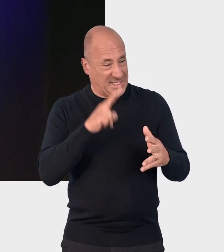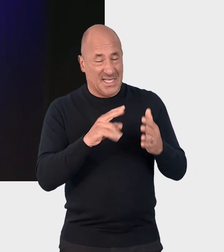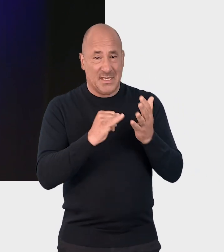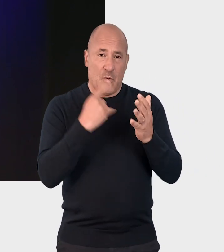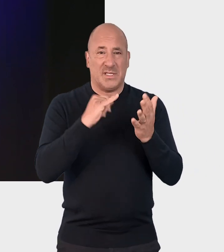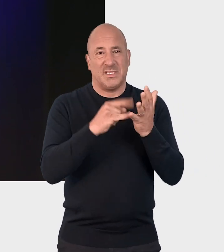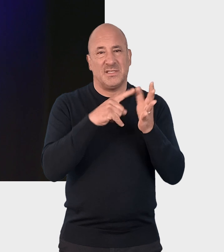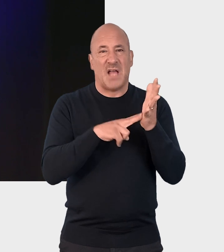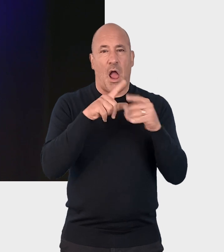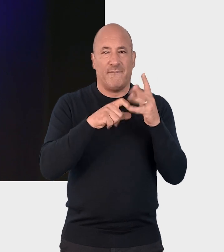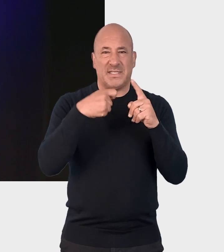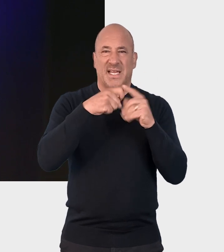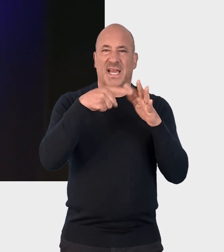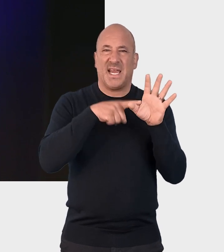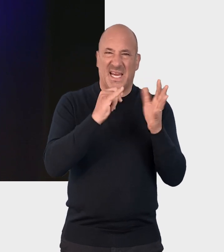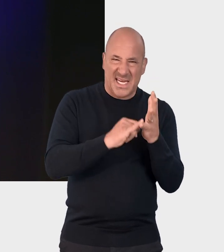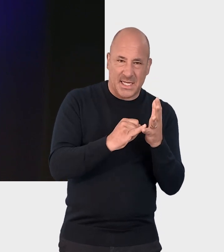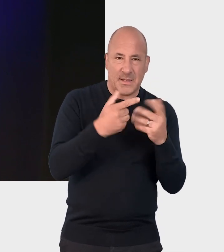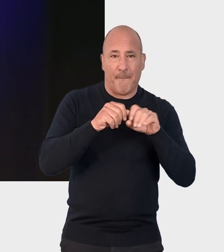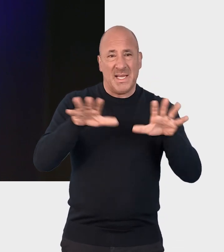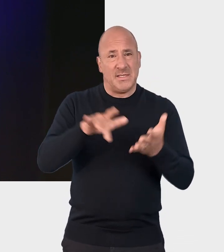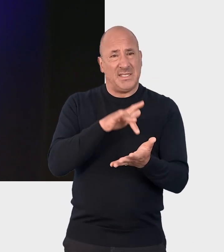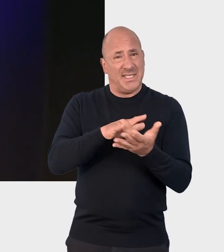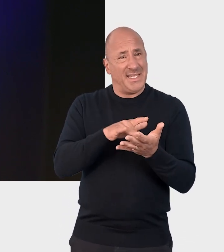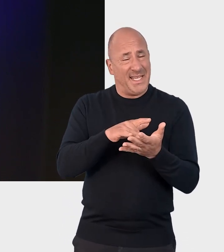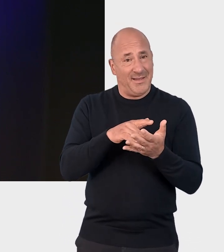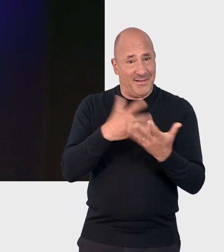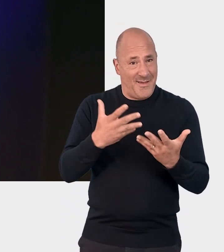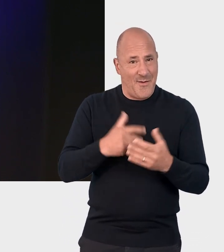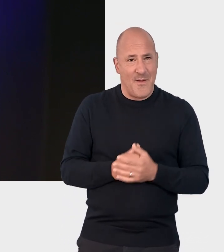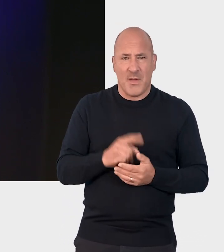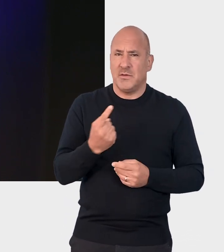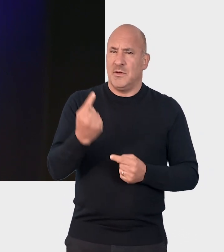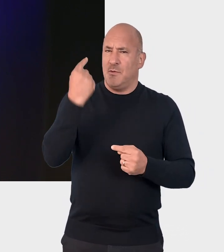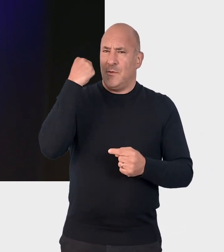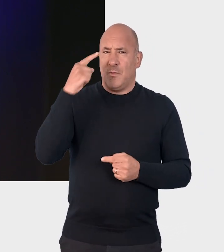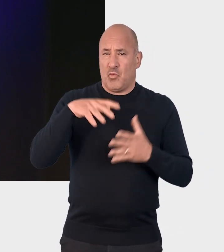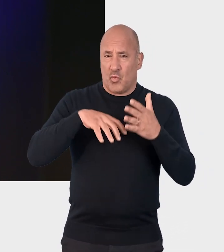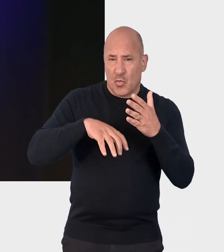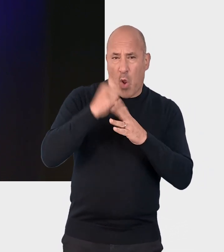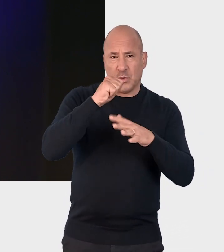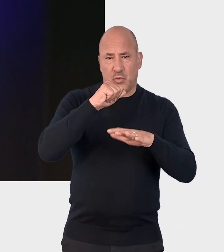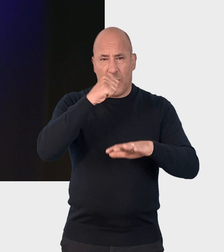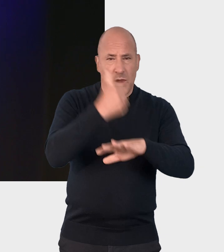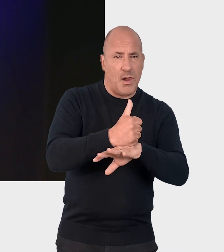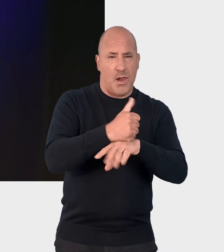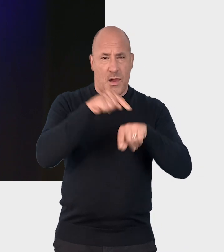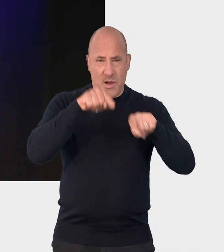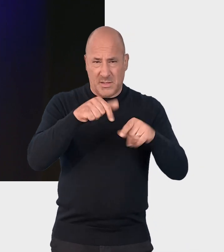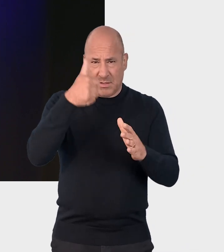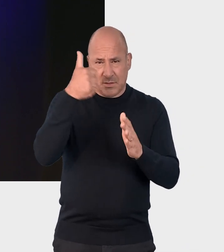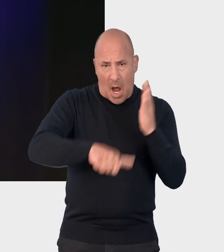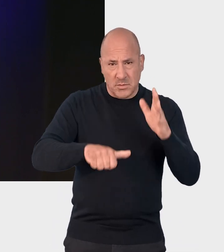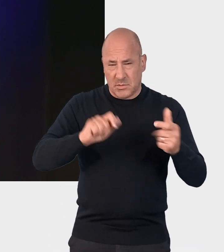to realising what you see today in Salford Quays and Media City. But ultimately, it was the